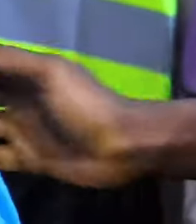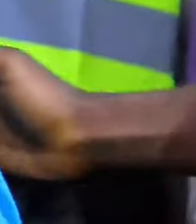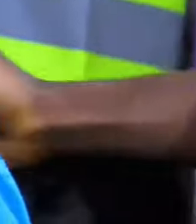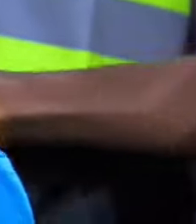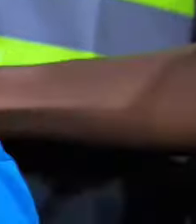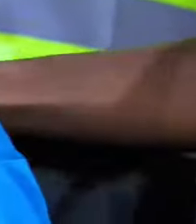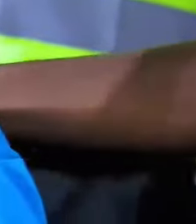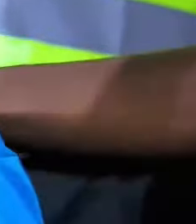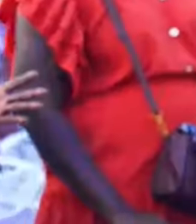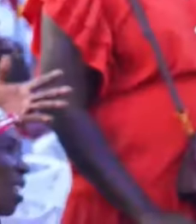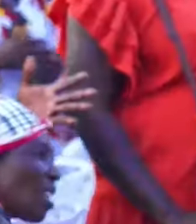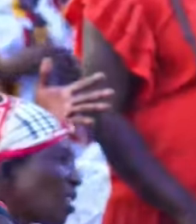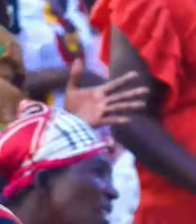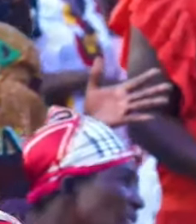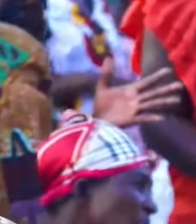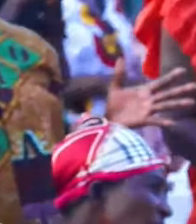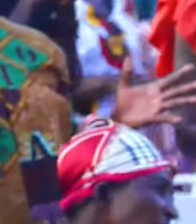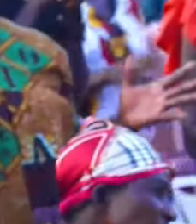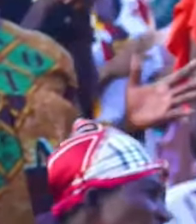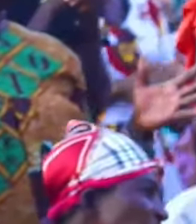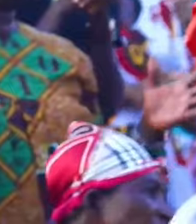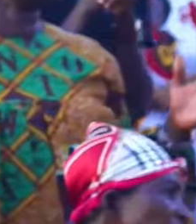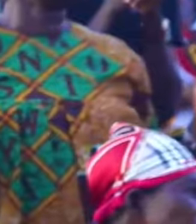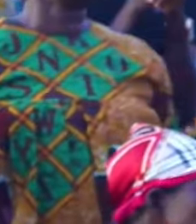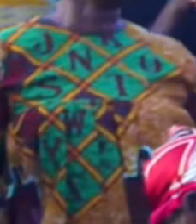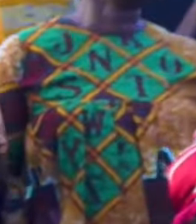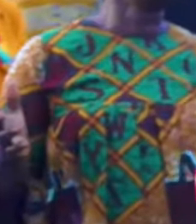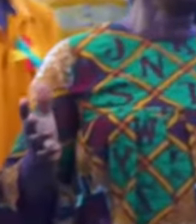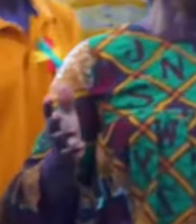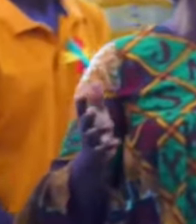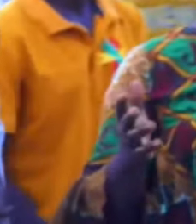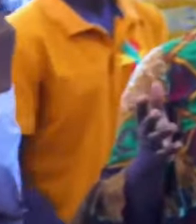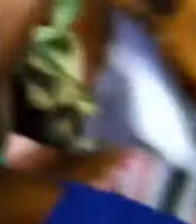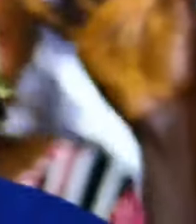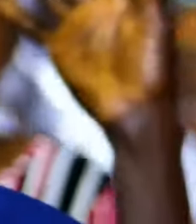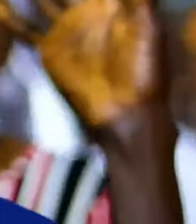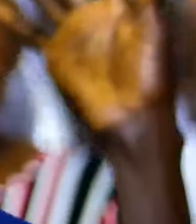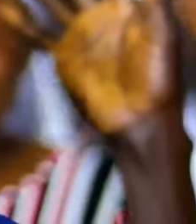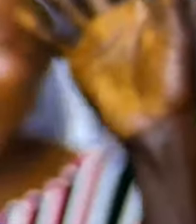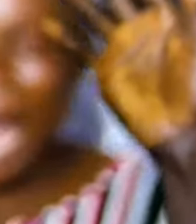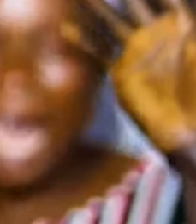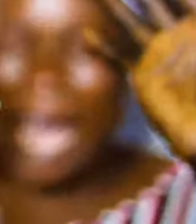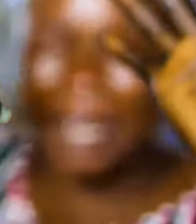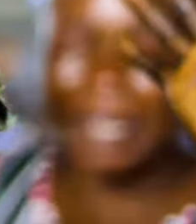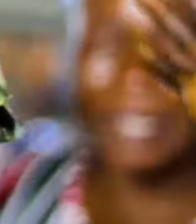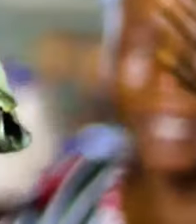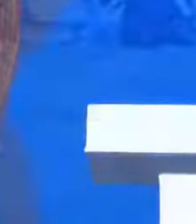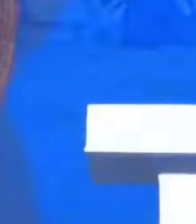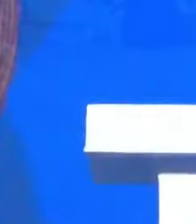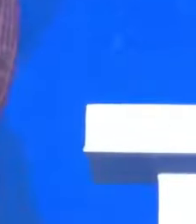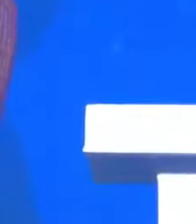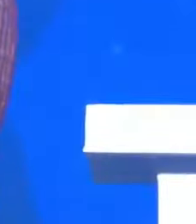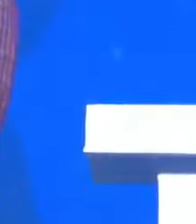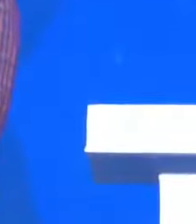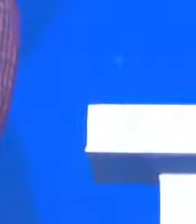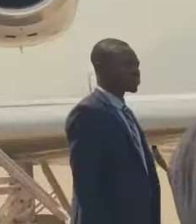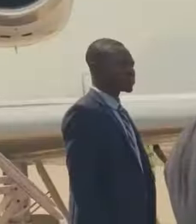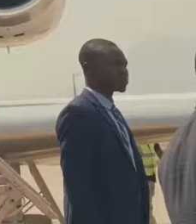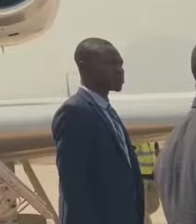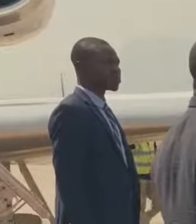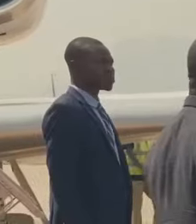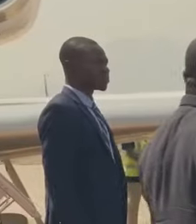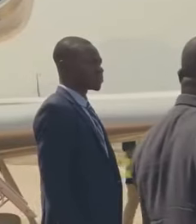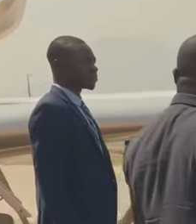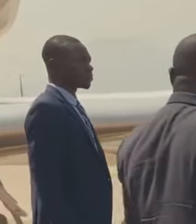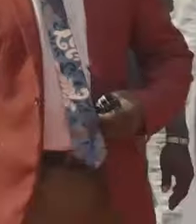perfect the affairs of all men, prepping changemakers in the society and the world at large. Through His servant,